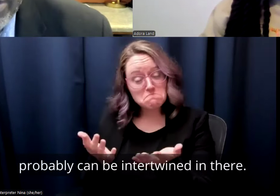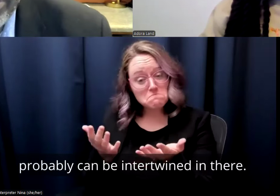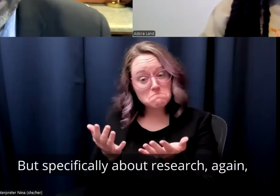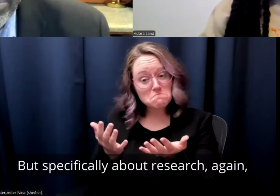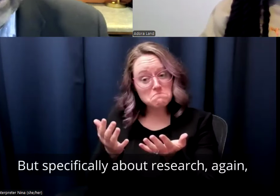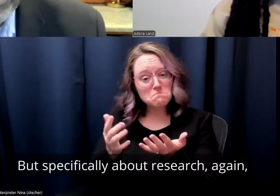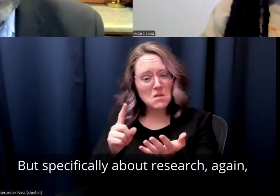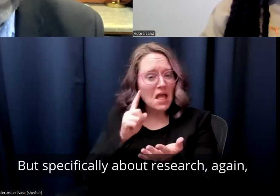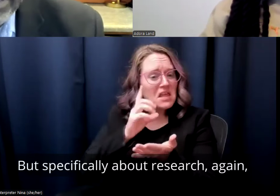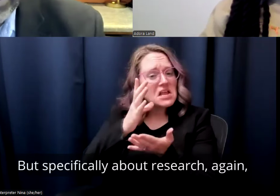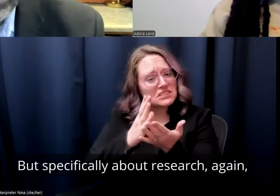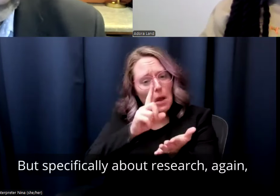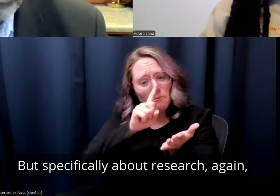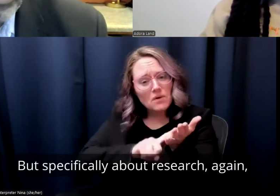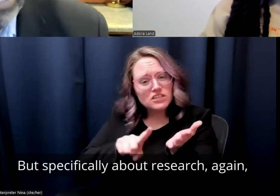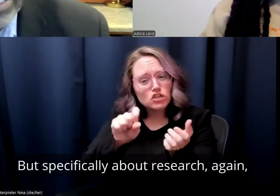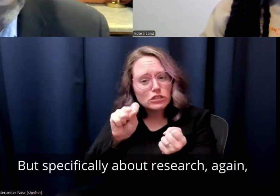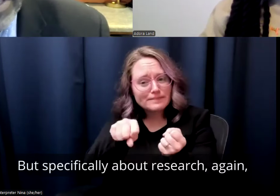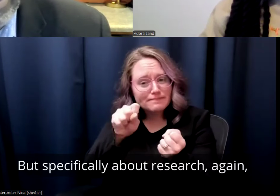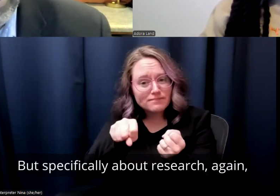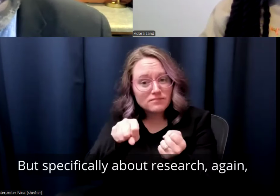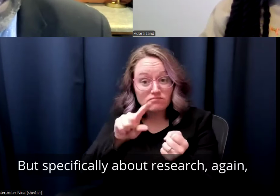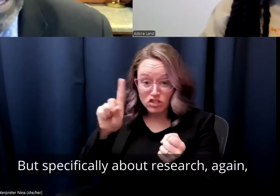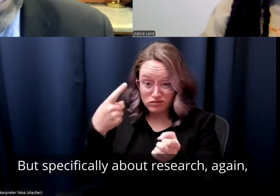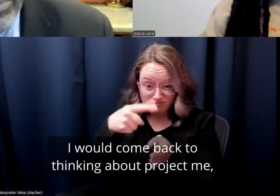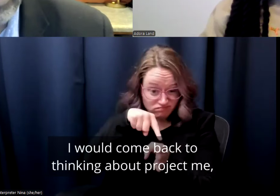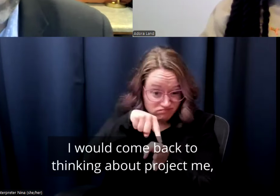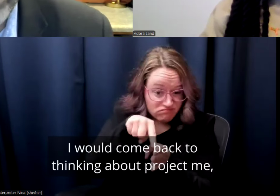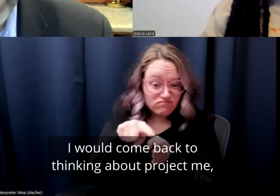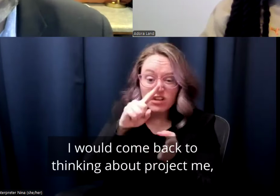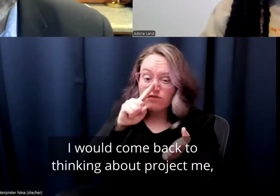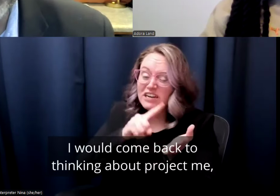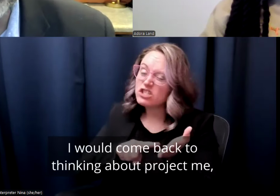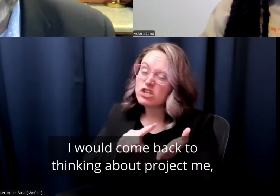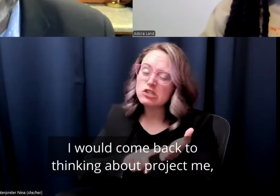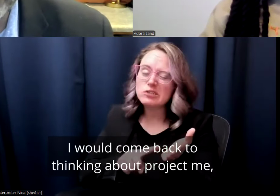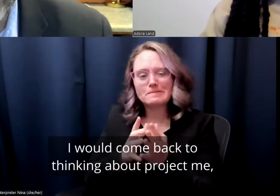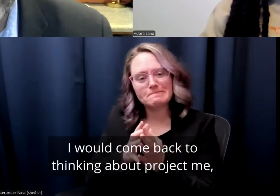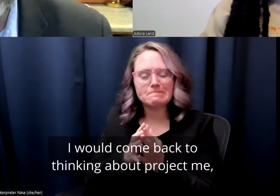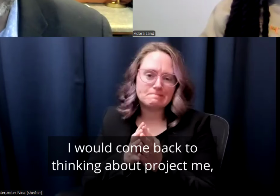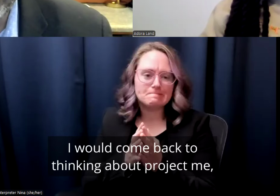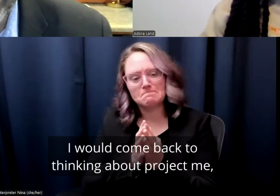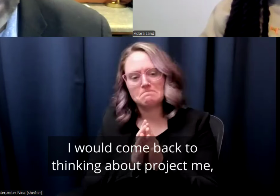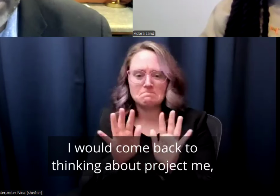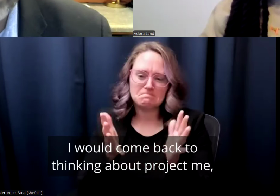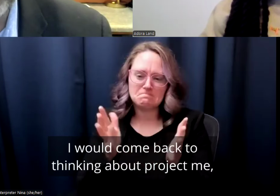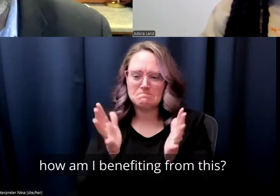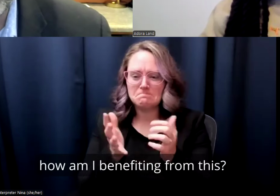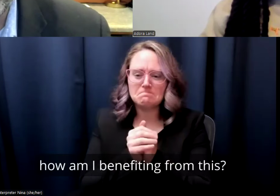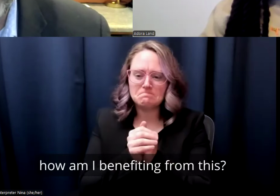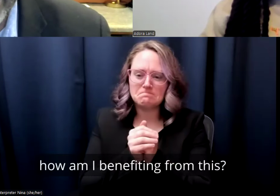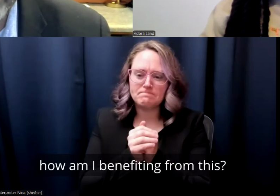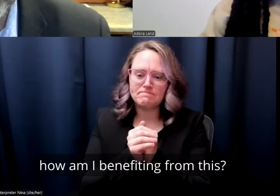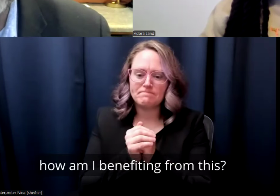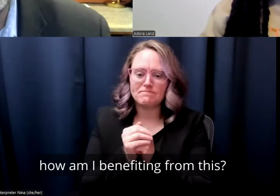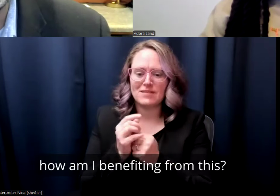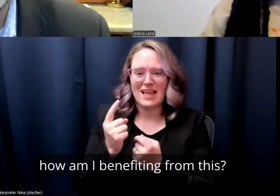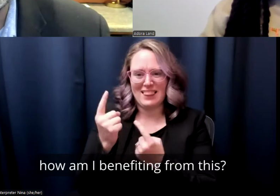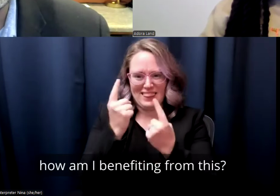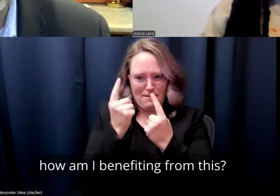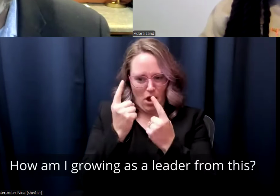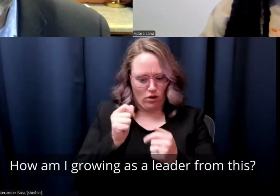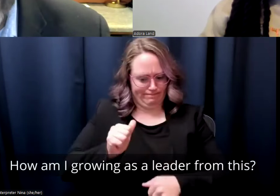in there. But specifically about research, again, I would come back to thinking about Project Me. How am I